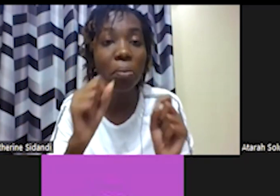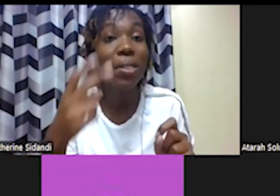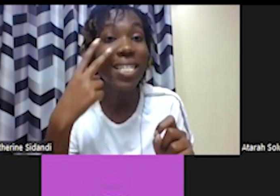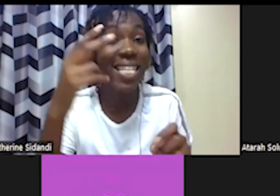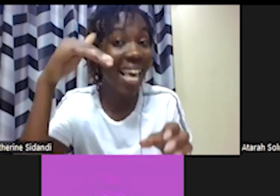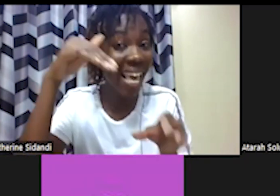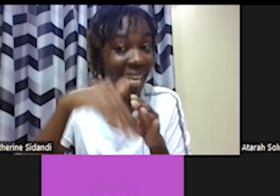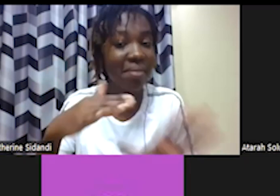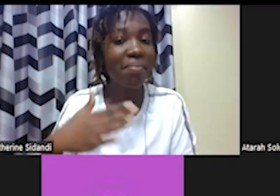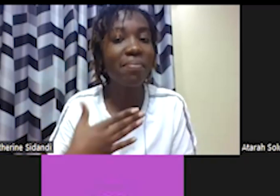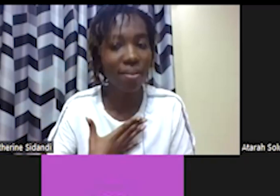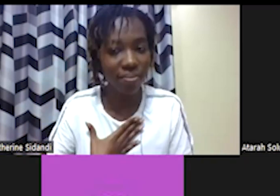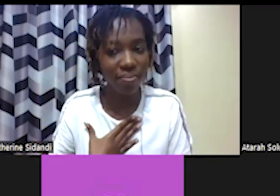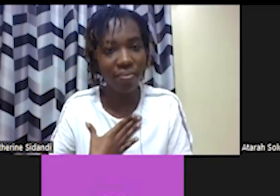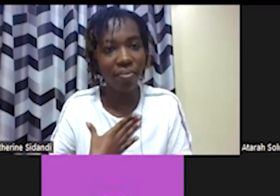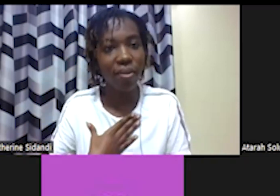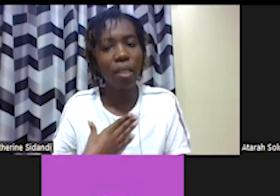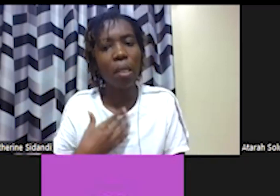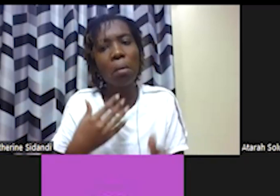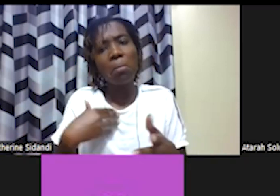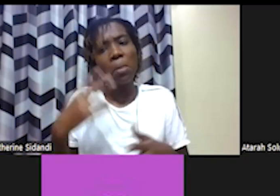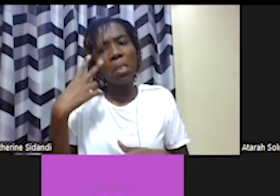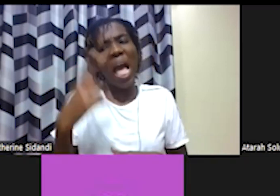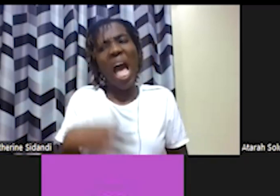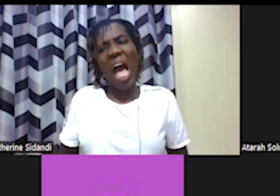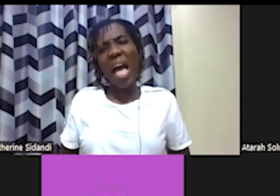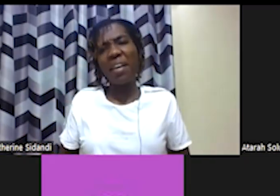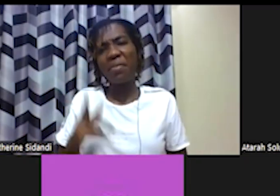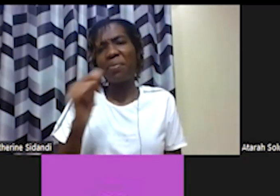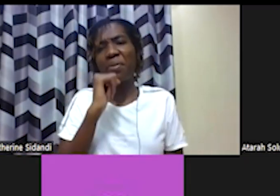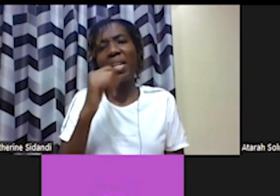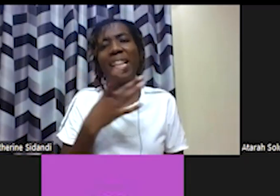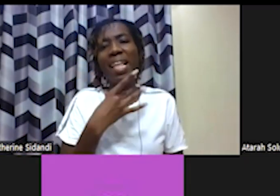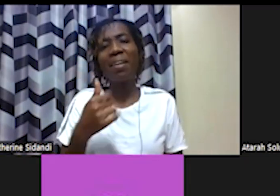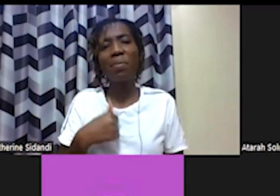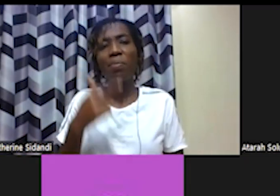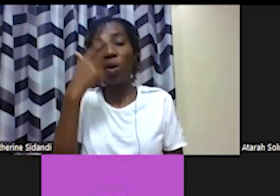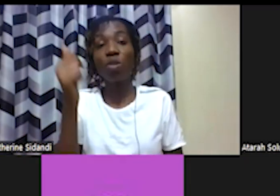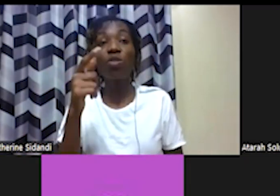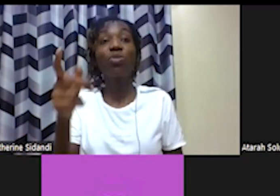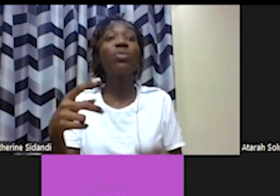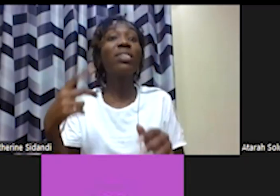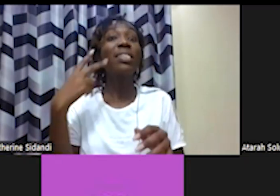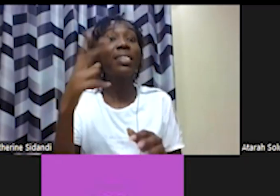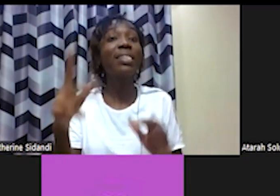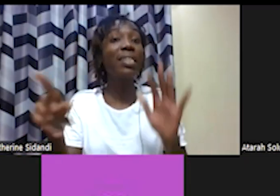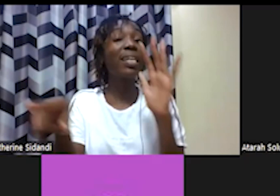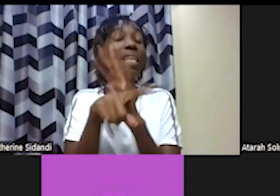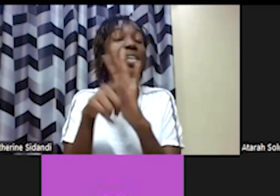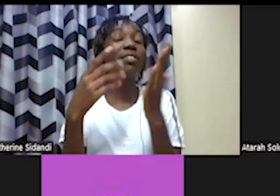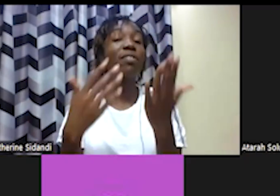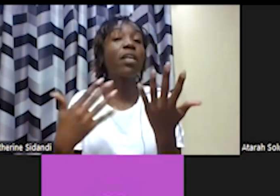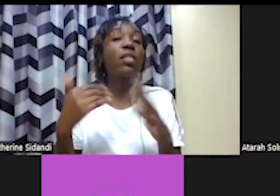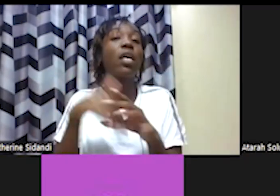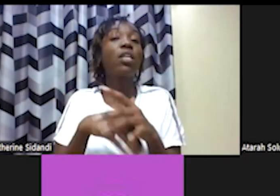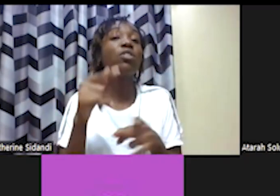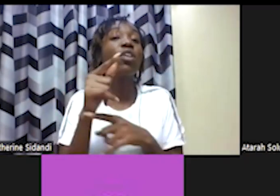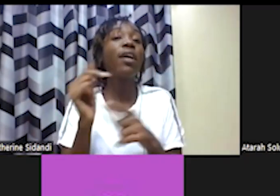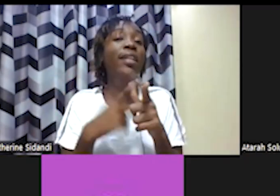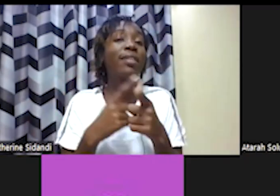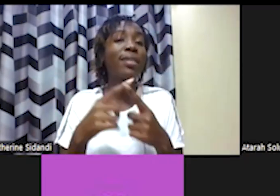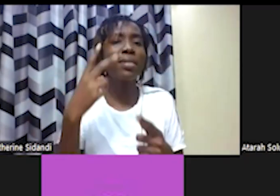me. And it's not that you don't like me. It's because you're seeing things which are negative in you, and it's like you're seeing